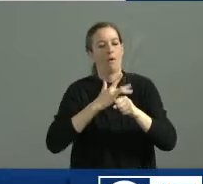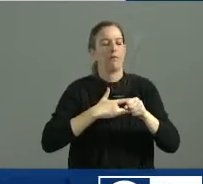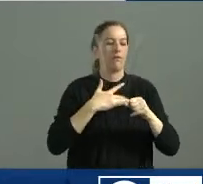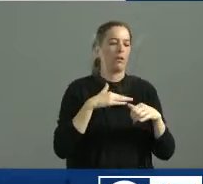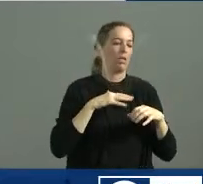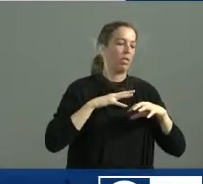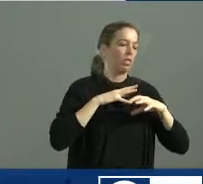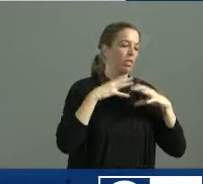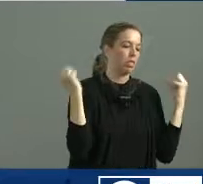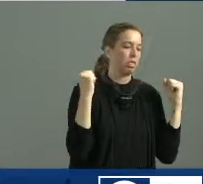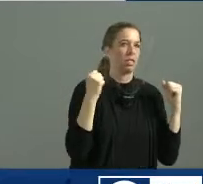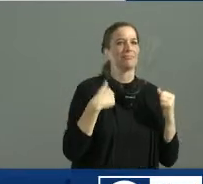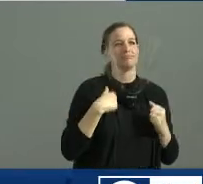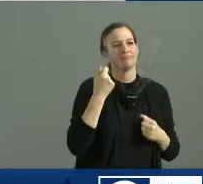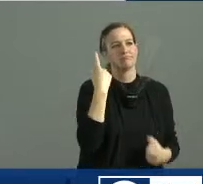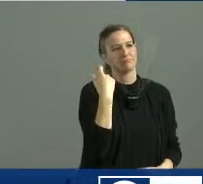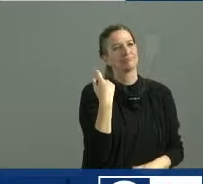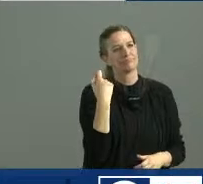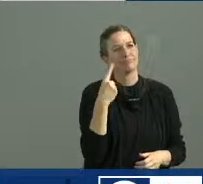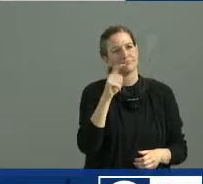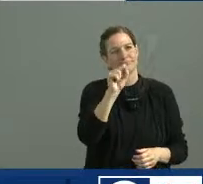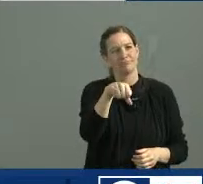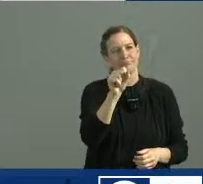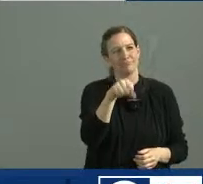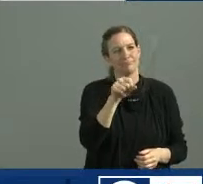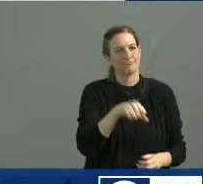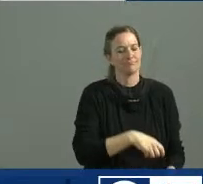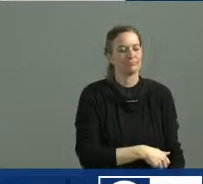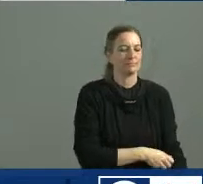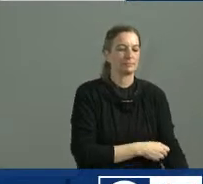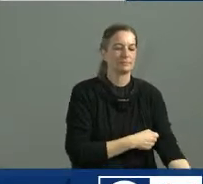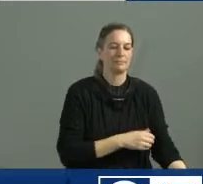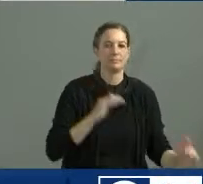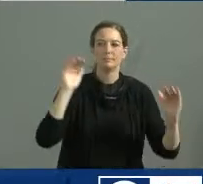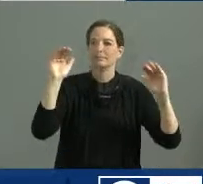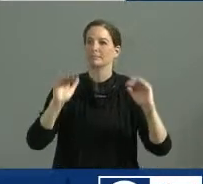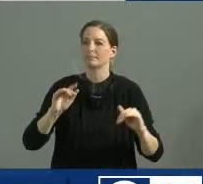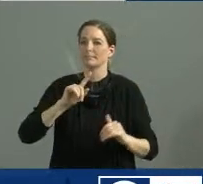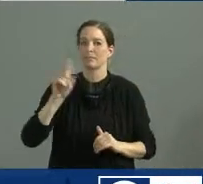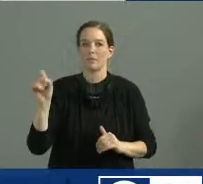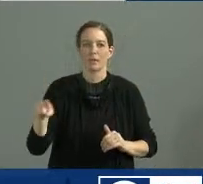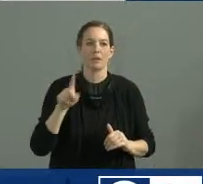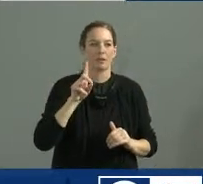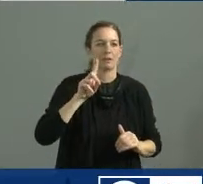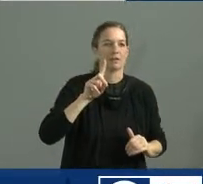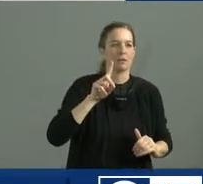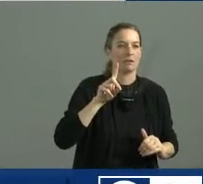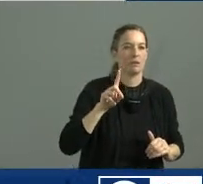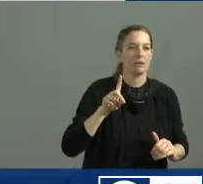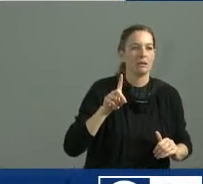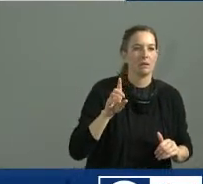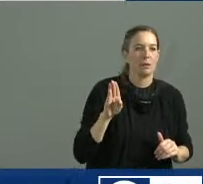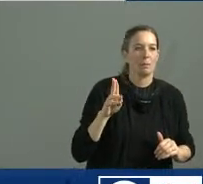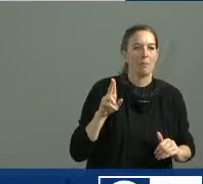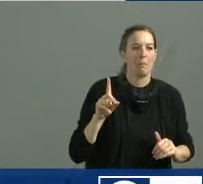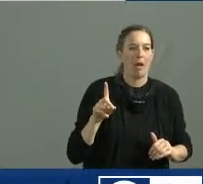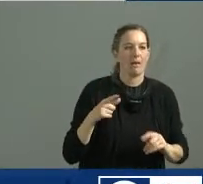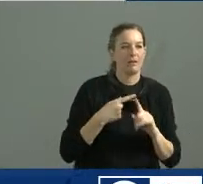Bud. Well, hello there, Dr. Christ. How are you? I'm good. How are you today? I'm doing great. Well, you've been talking a lot.